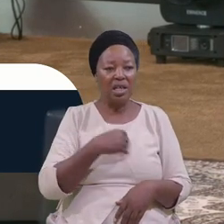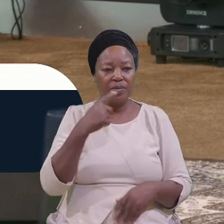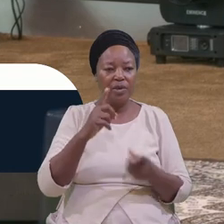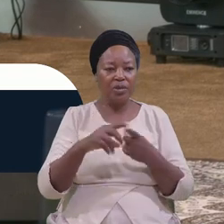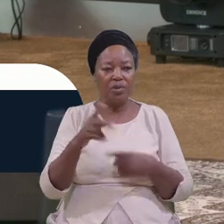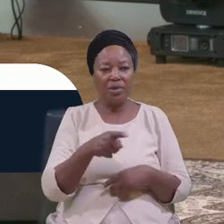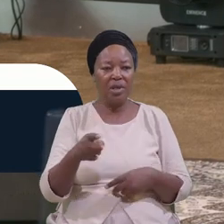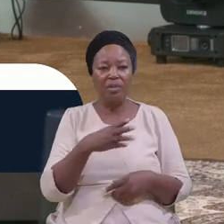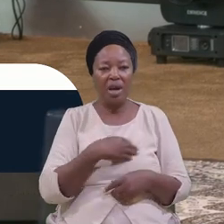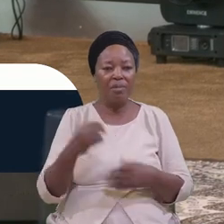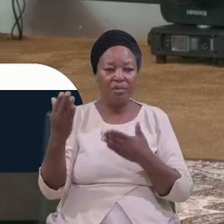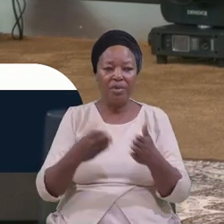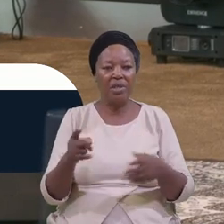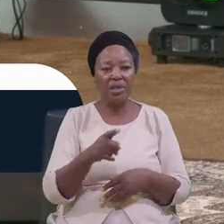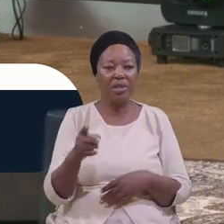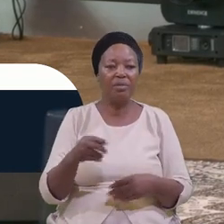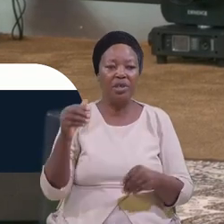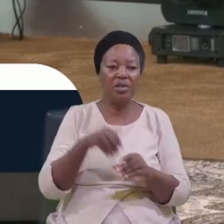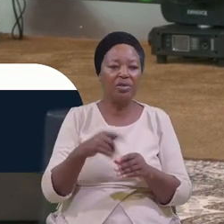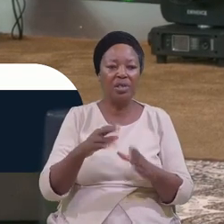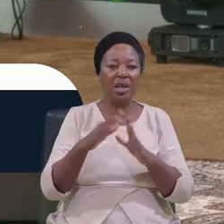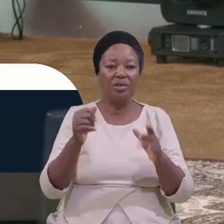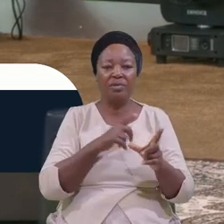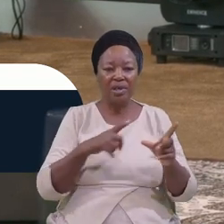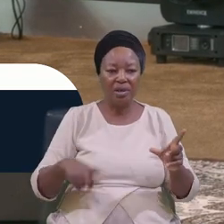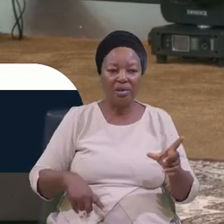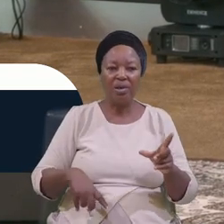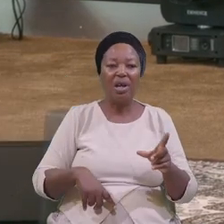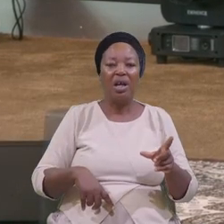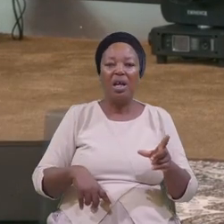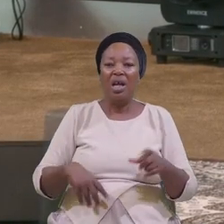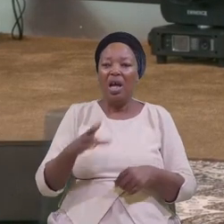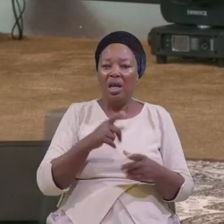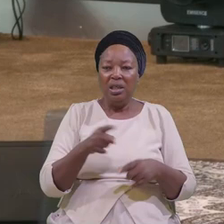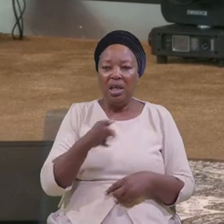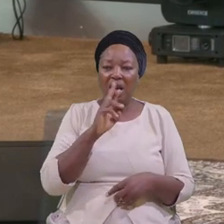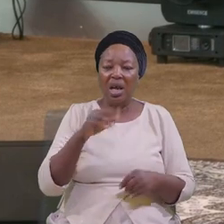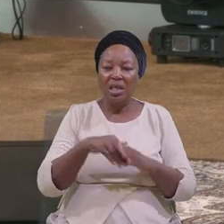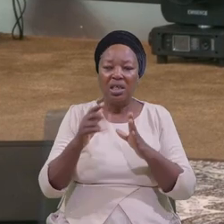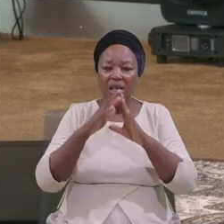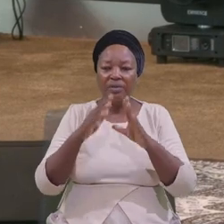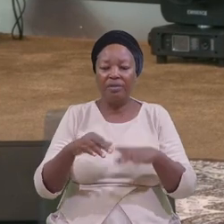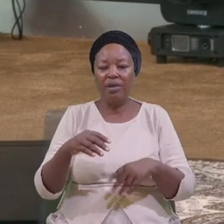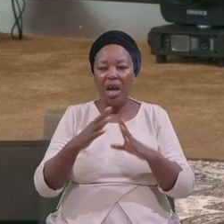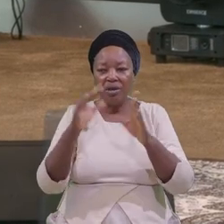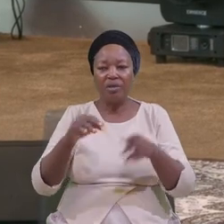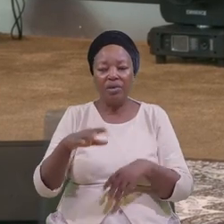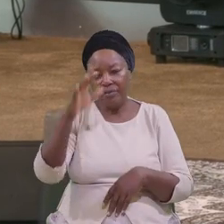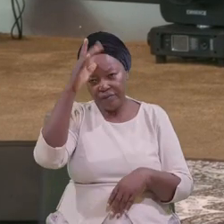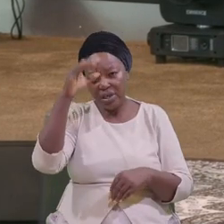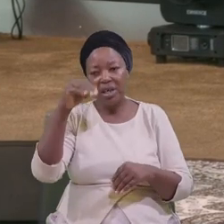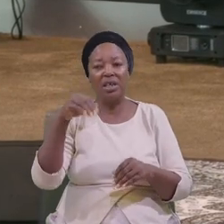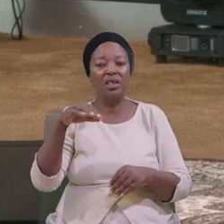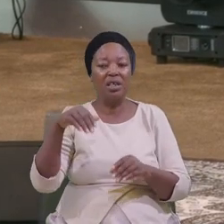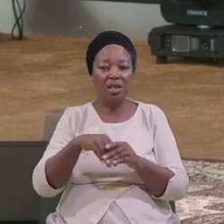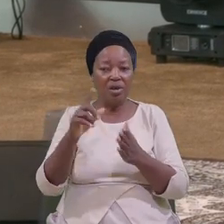in-law, the father-in-law. They are the descendants of the father thy Lord Moses, and it says, speak unto him and